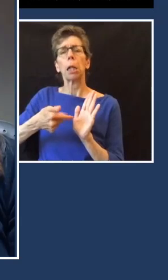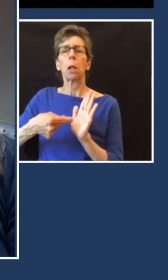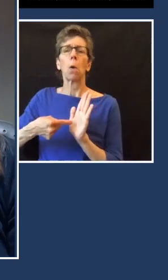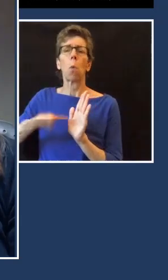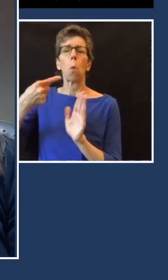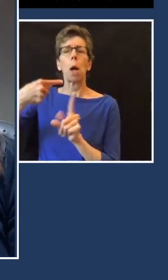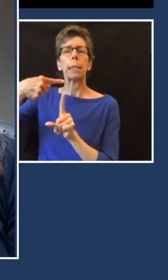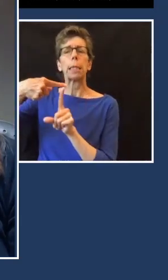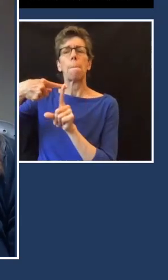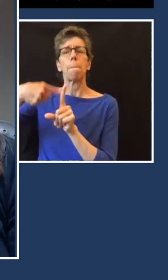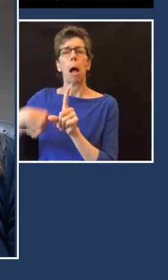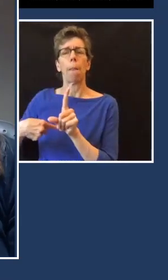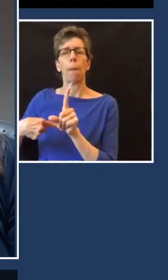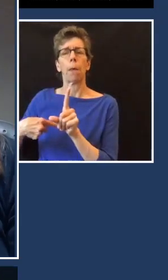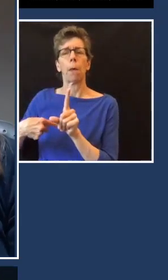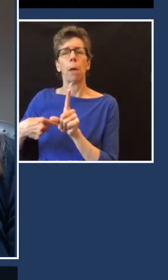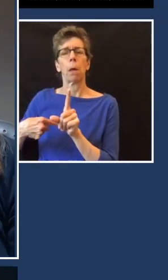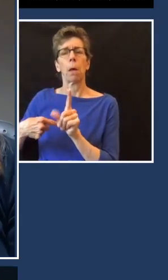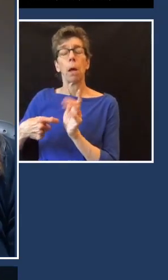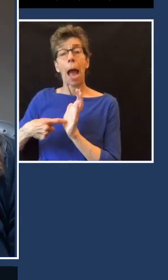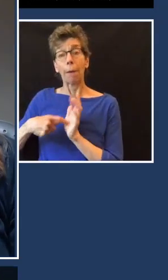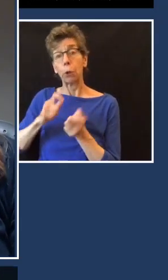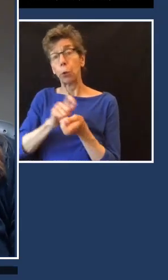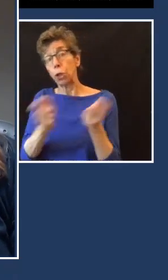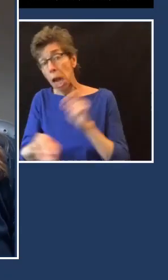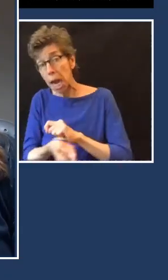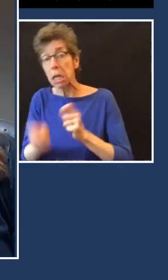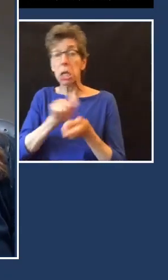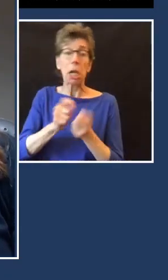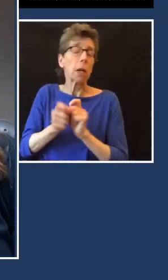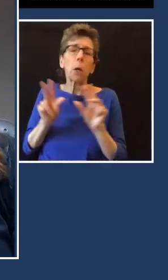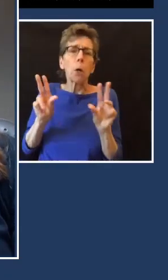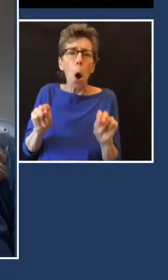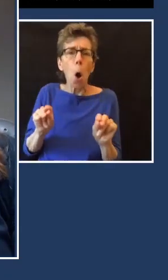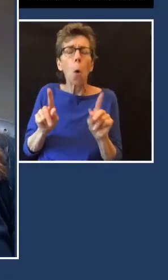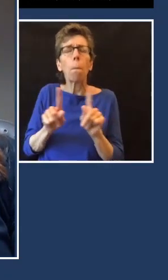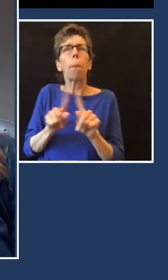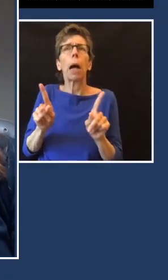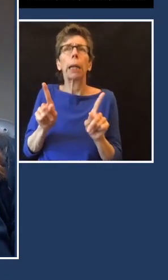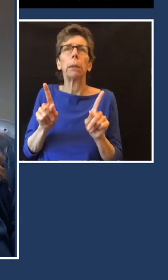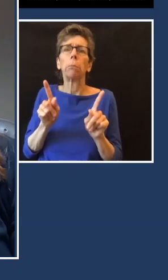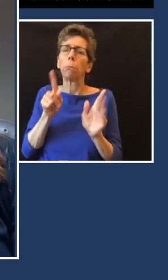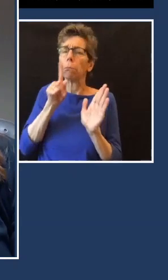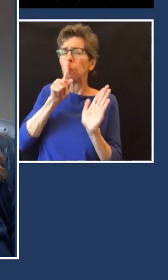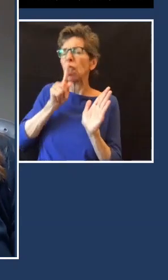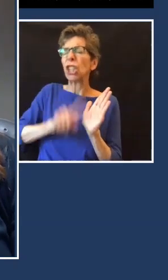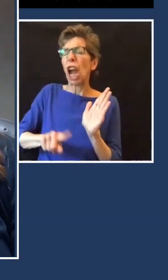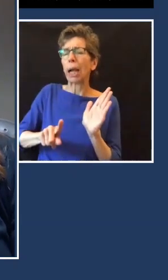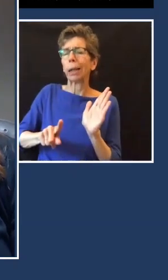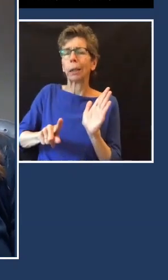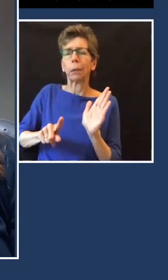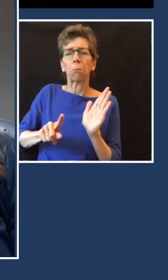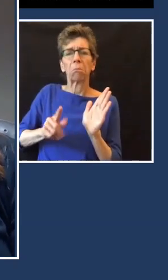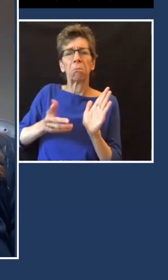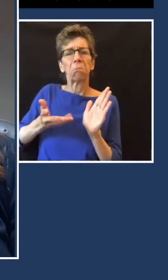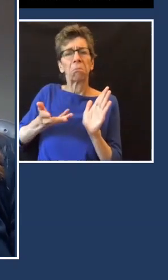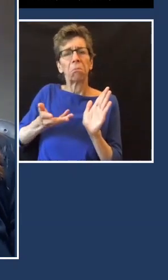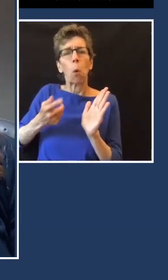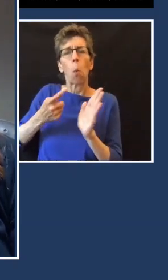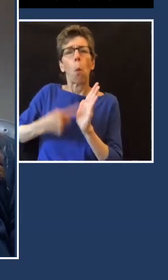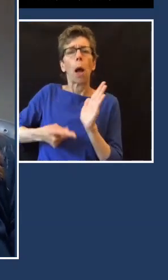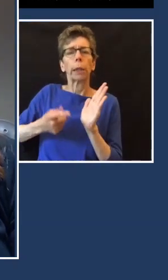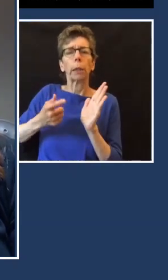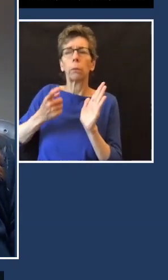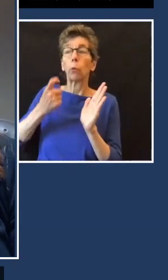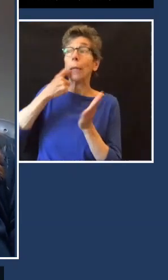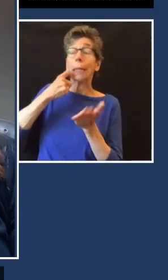have to make changes, but if you're pinning certain articles that you've posted or that you've published,